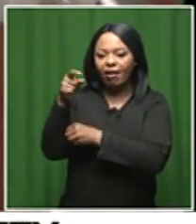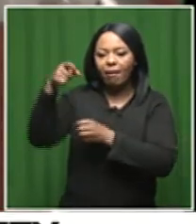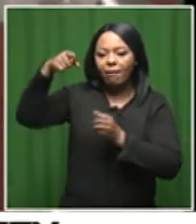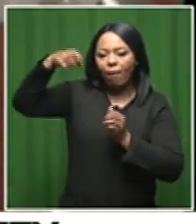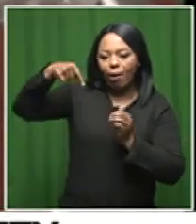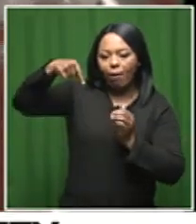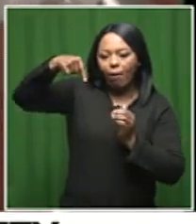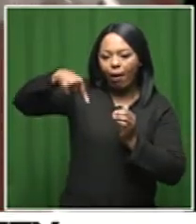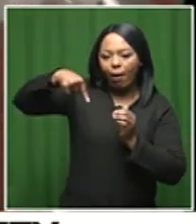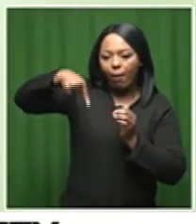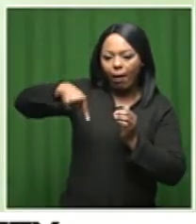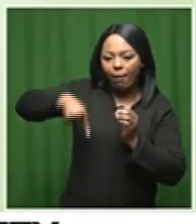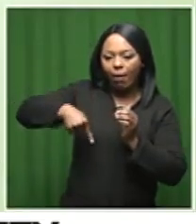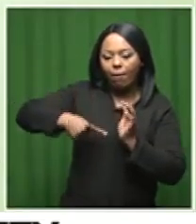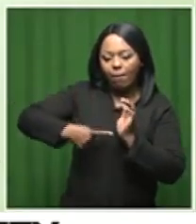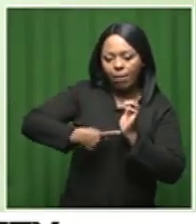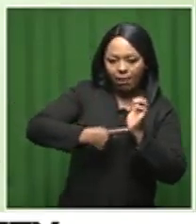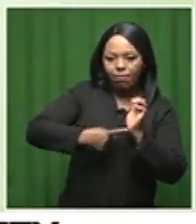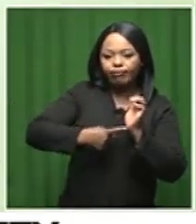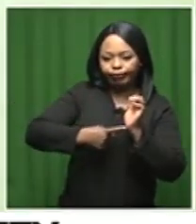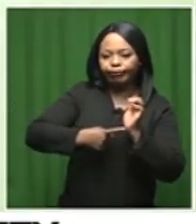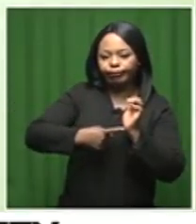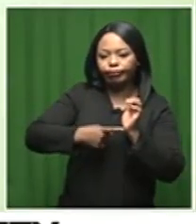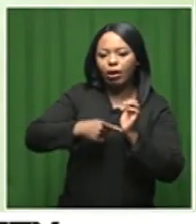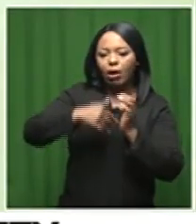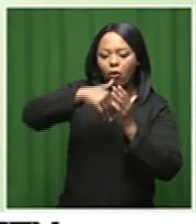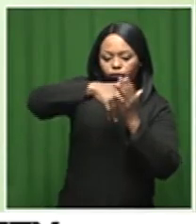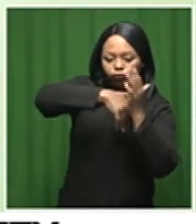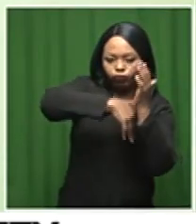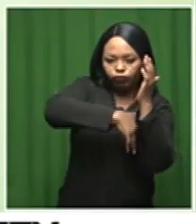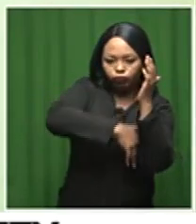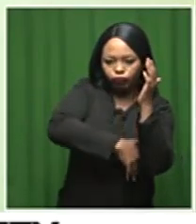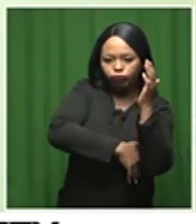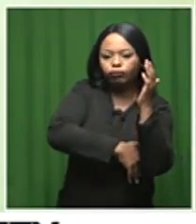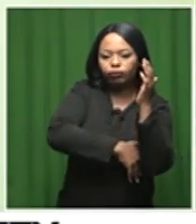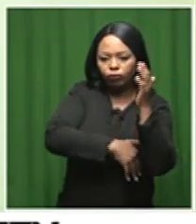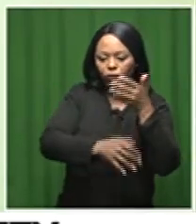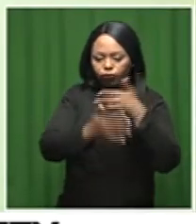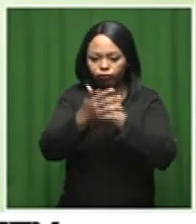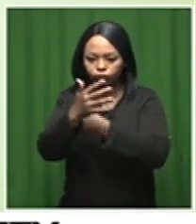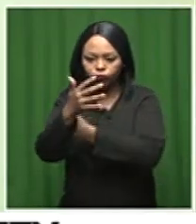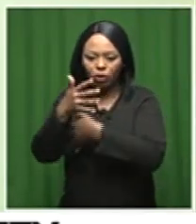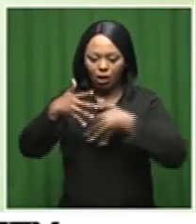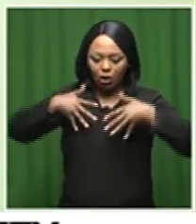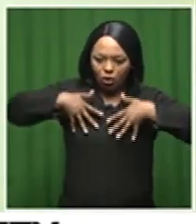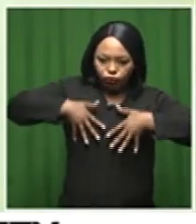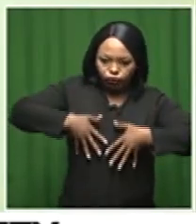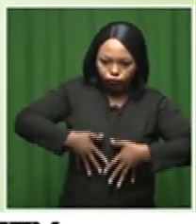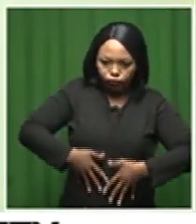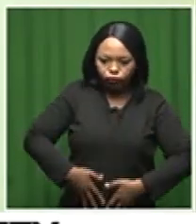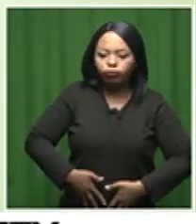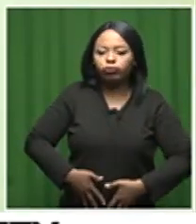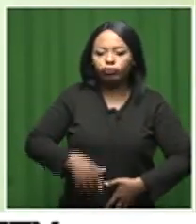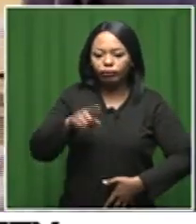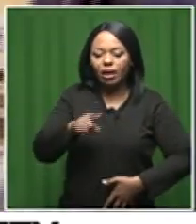machines. They collect them, they concentrate them, so we process anything